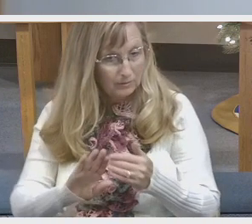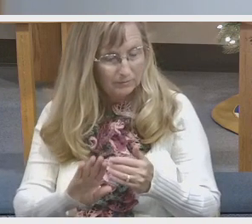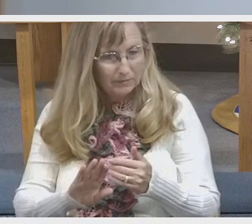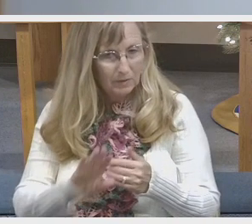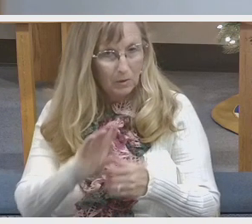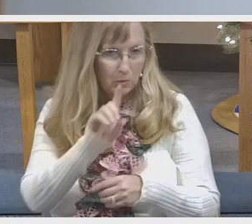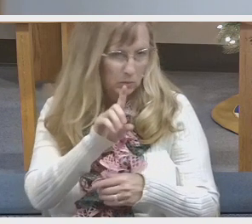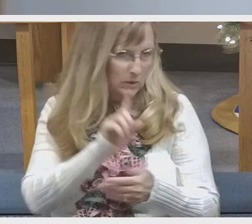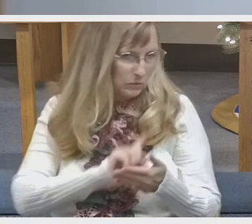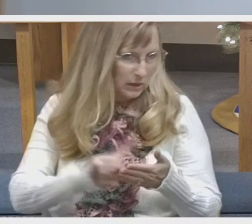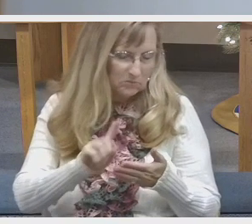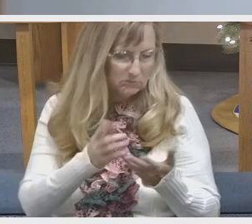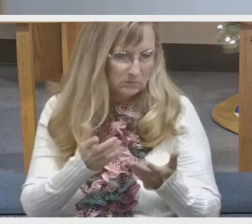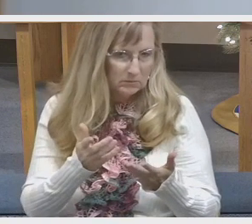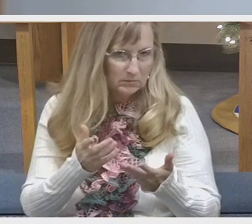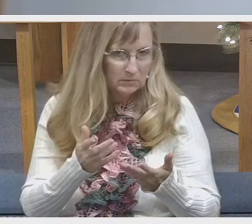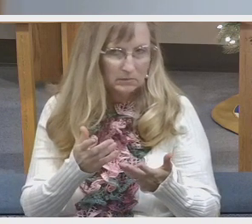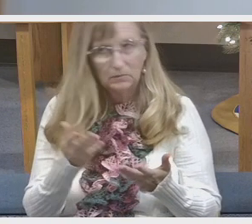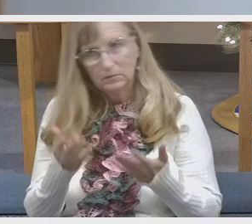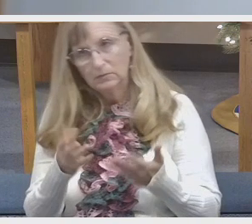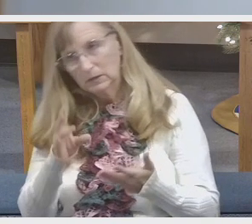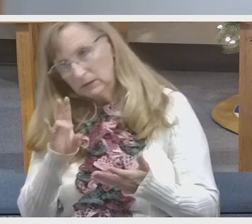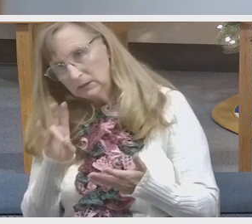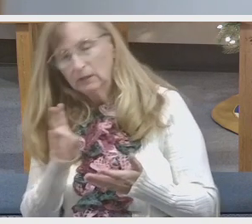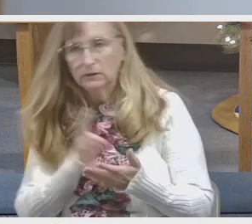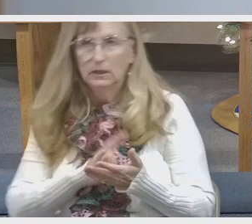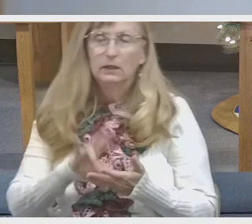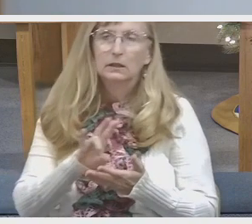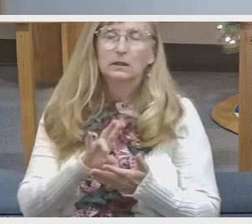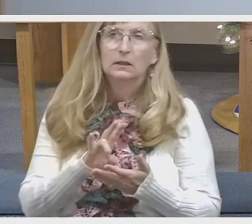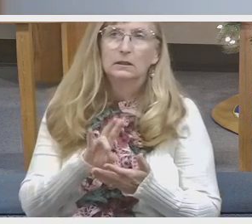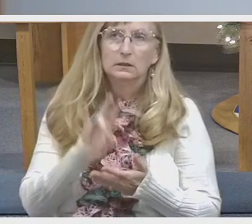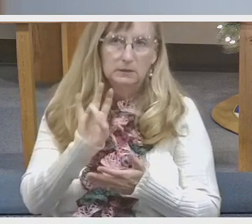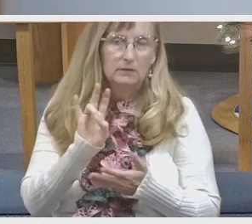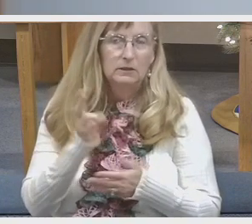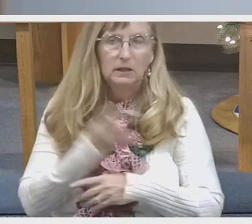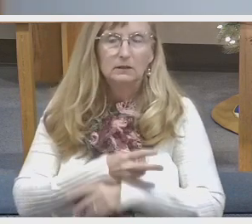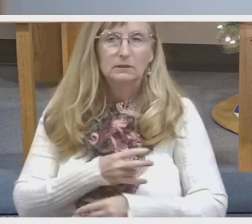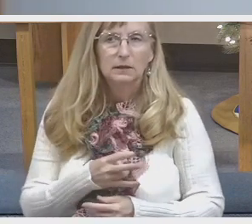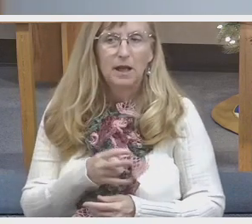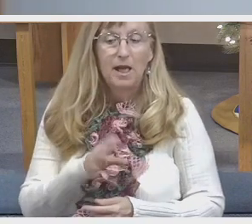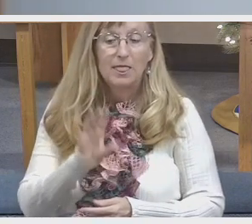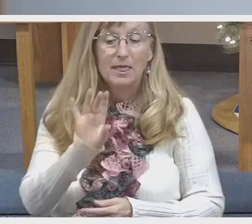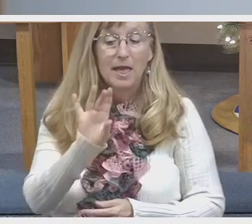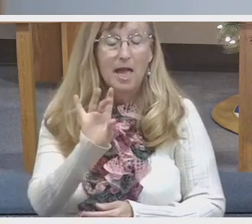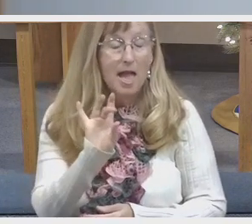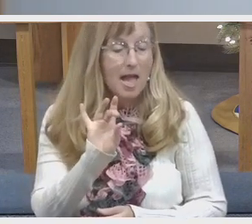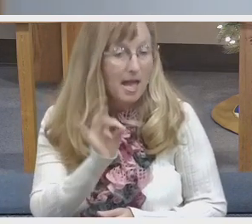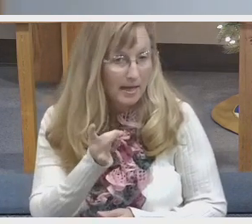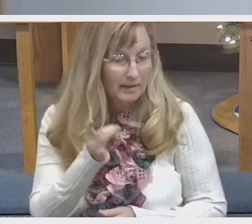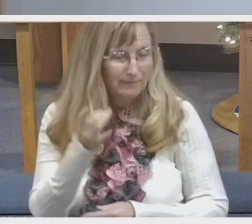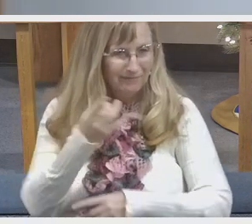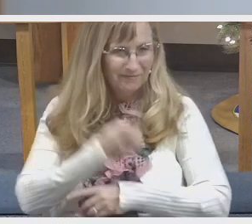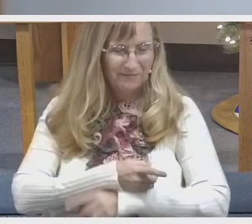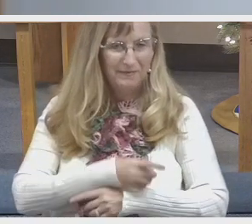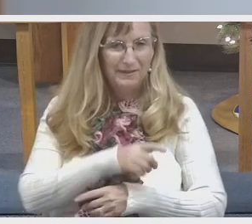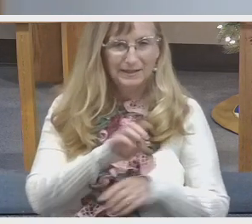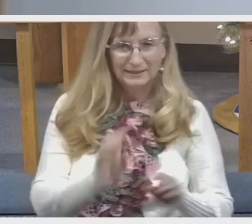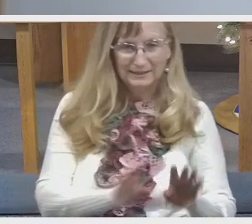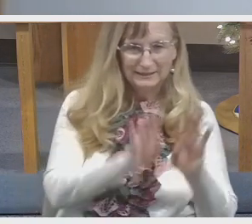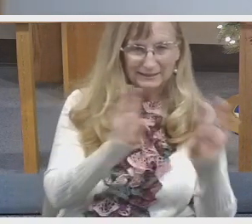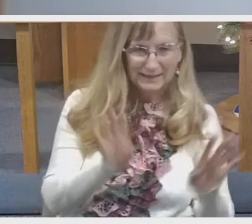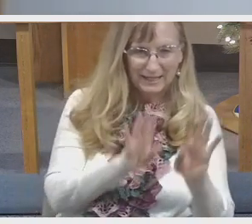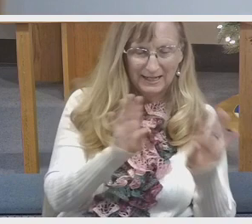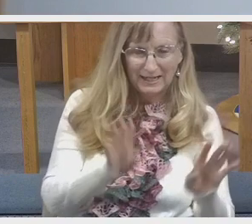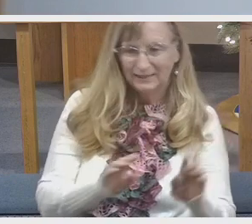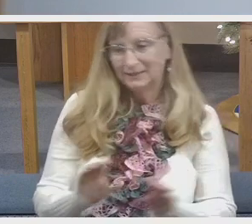1 week, and we would say 7 days. On the eighth day, Sunday to Sunday, counting all of them, Wednesday